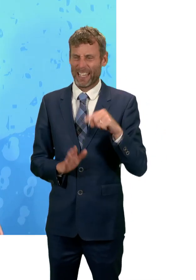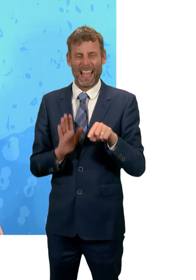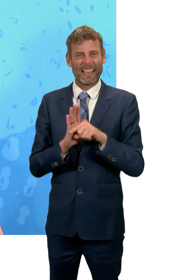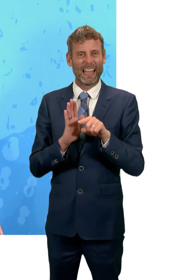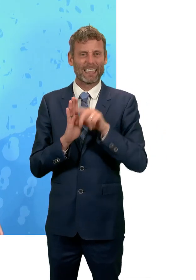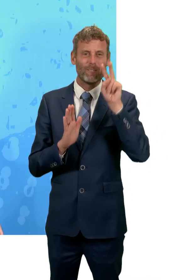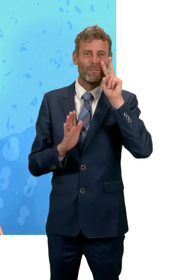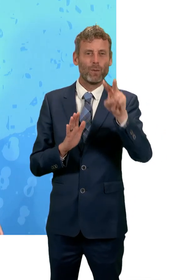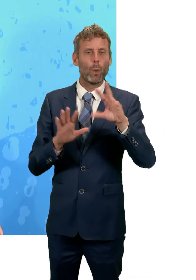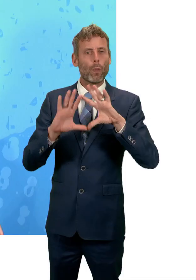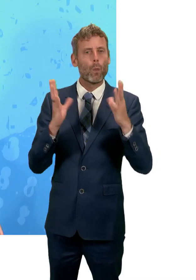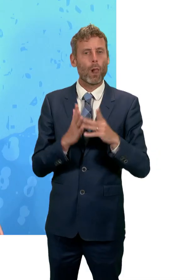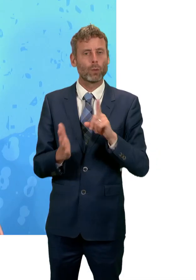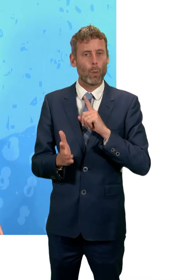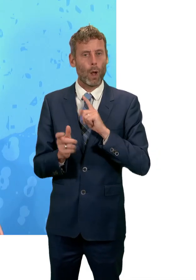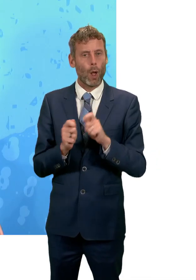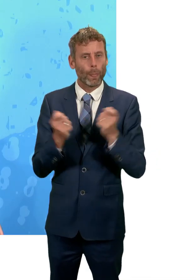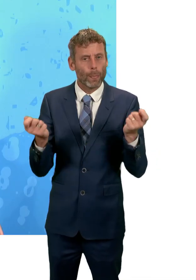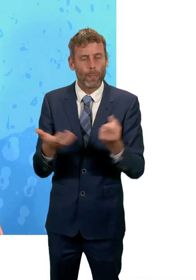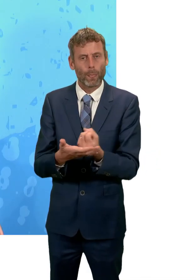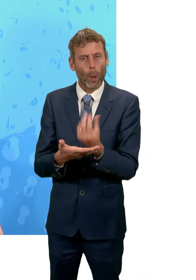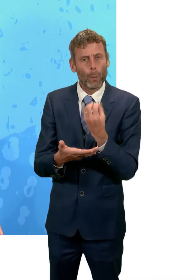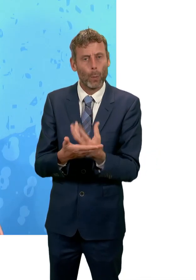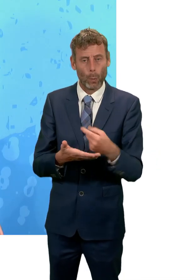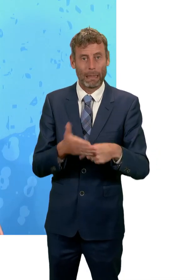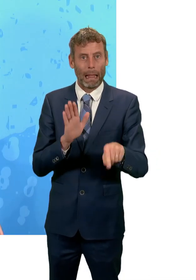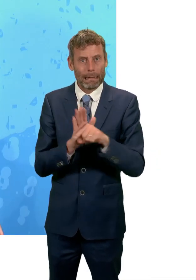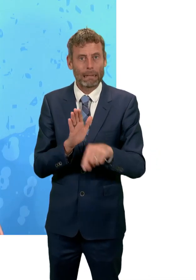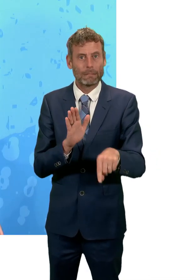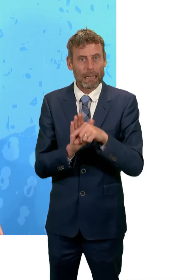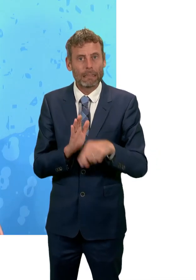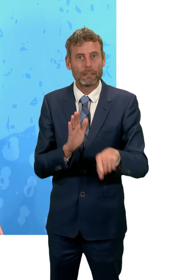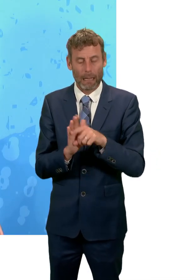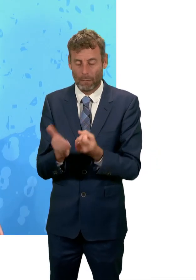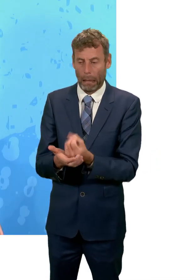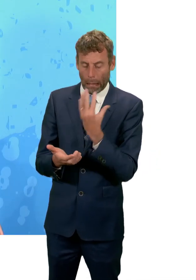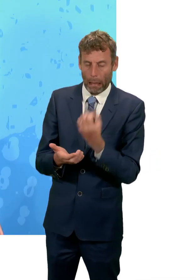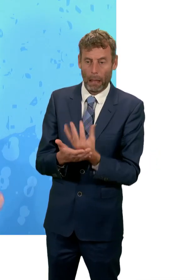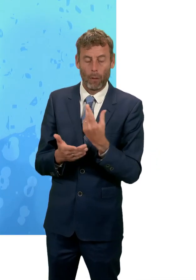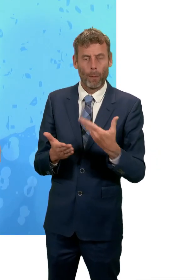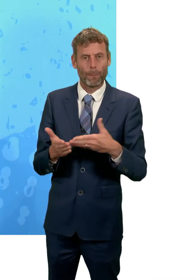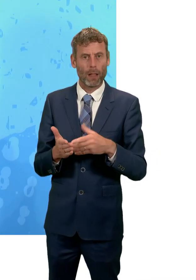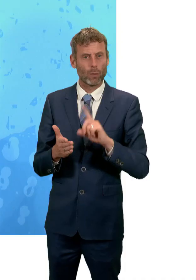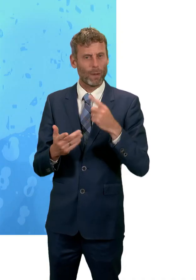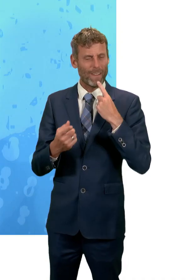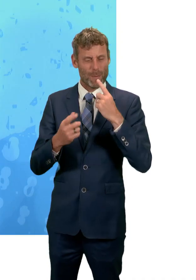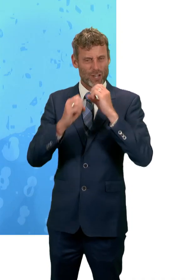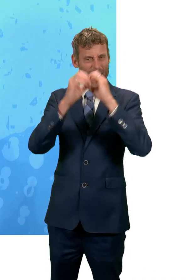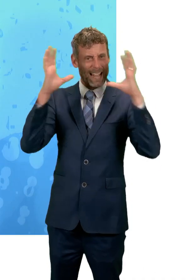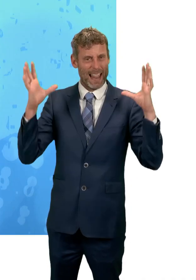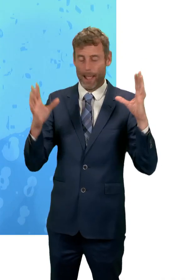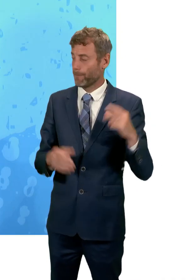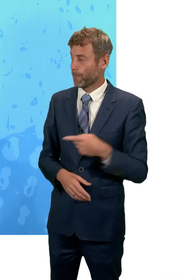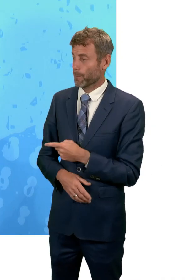they're bombarded with negative news and conflicting news. And one of the first things I said at the start was that driving into work and listening to